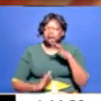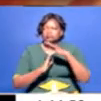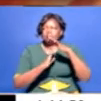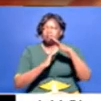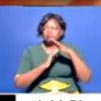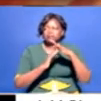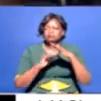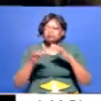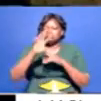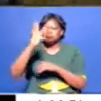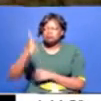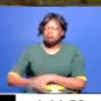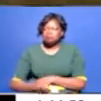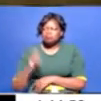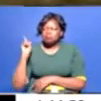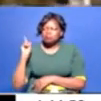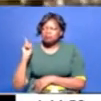Africa.